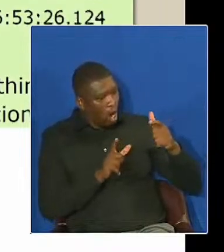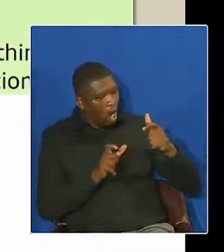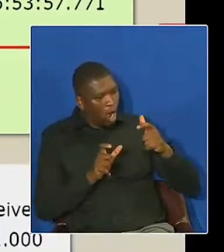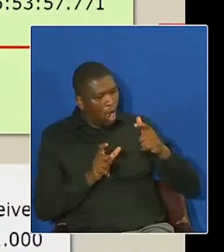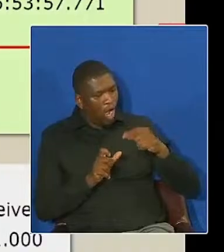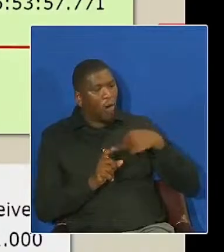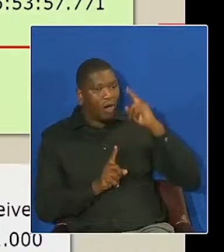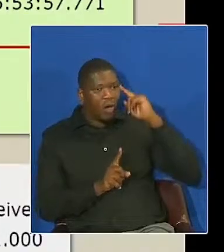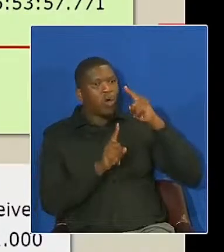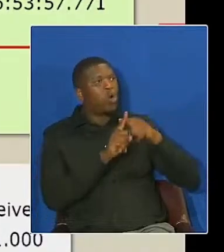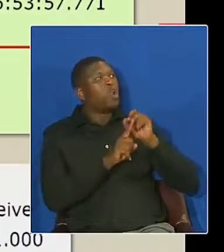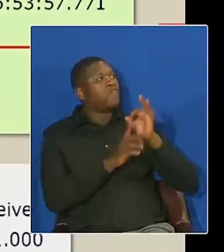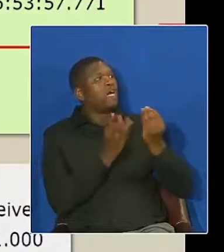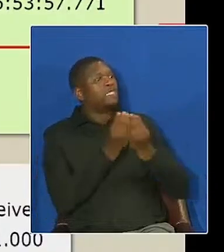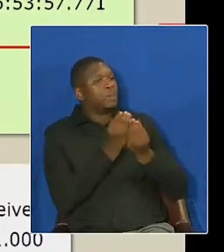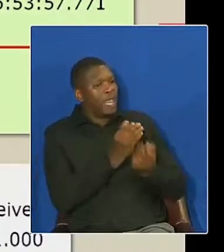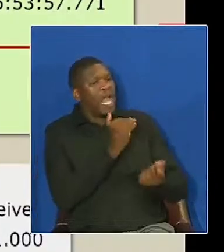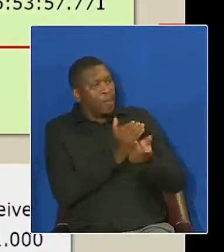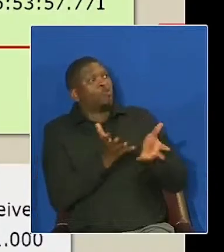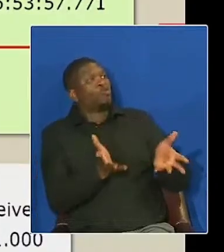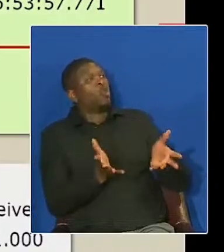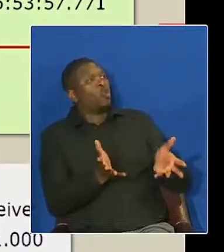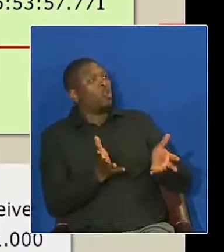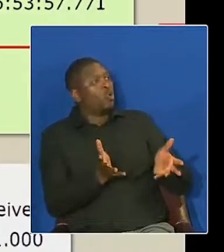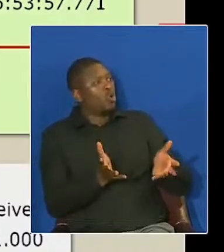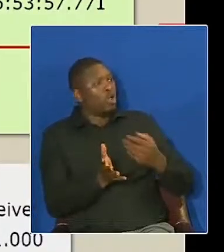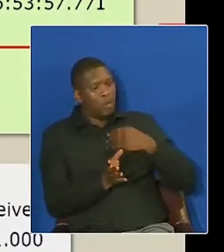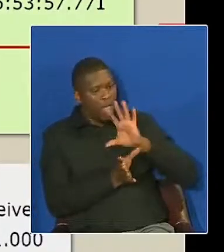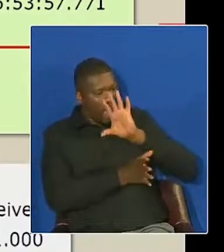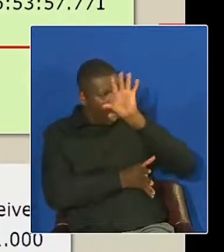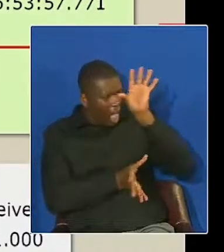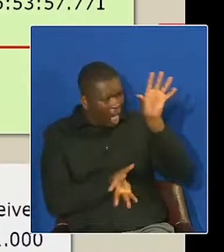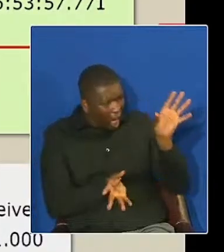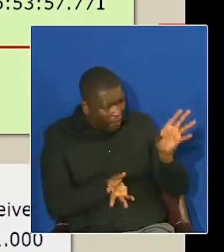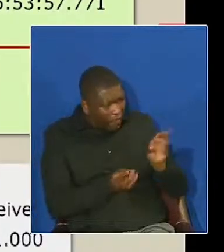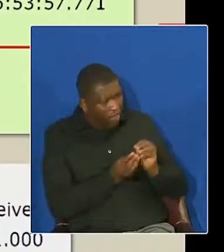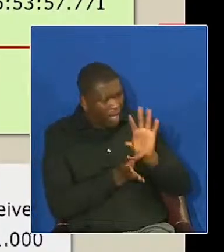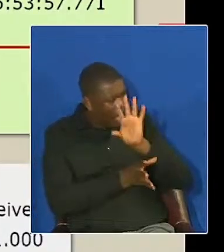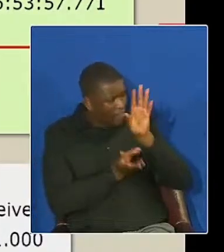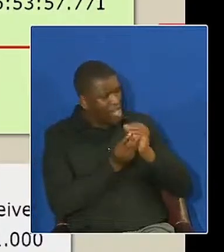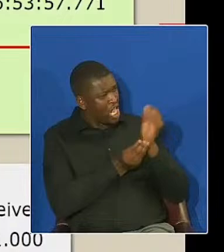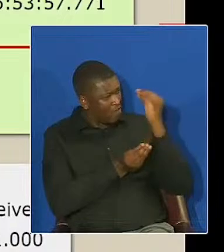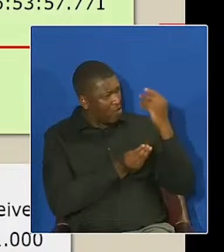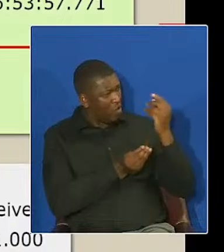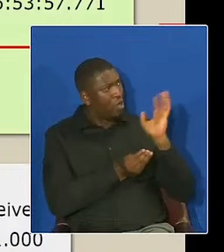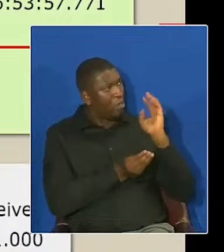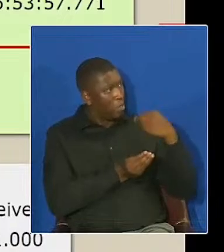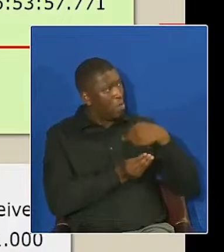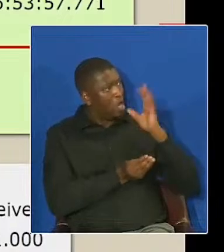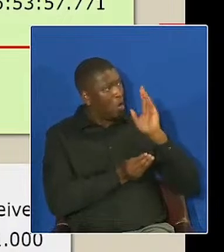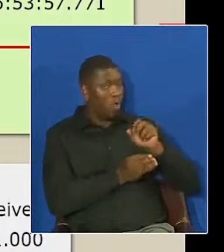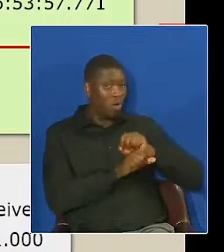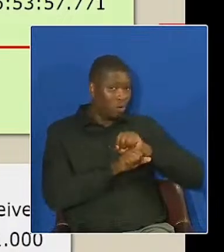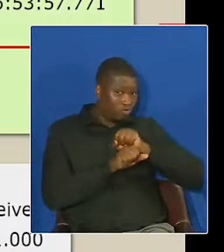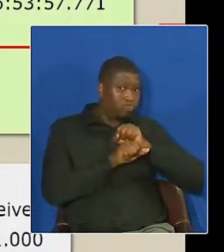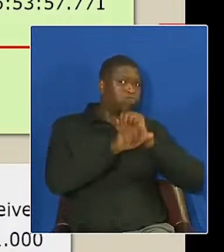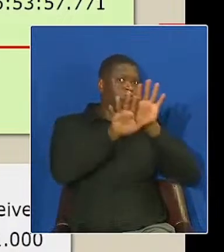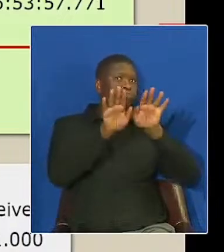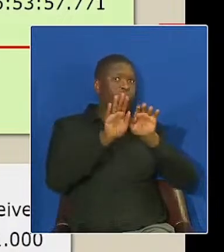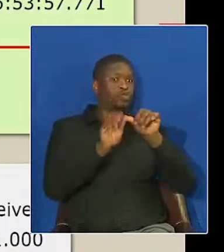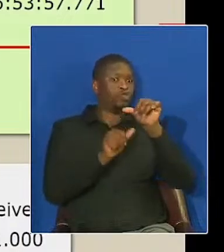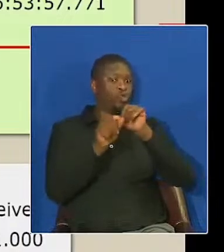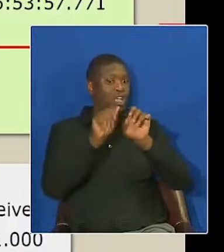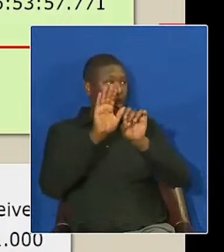something like this might happen. I'm taking all this to the media and some to court on